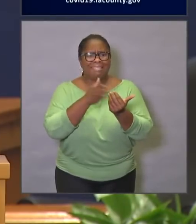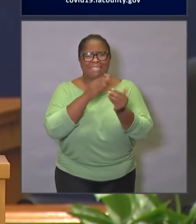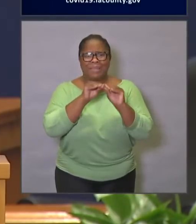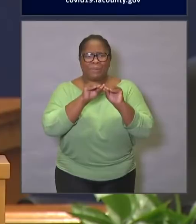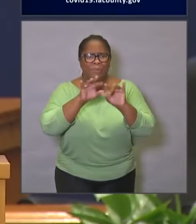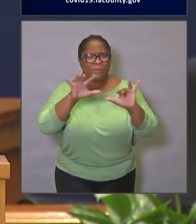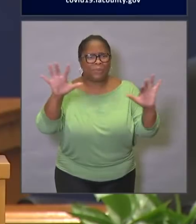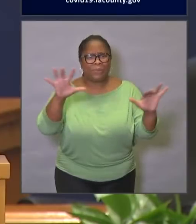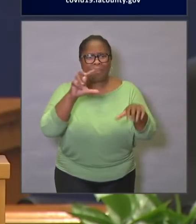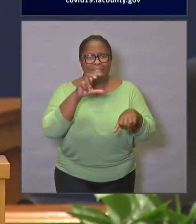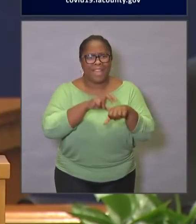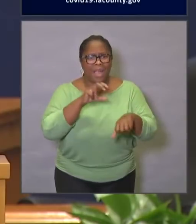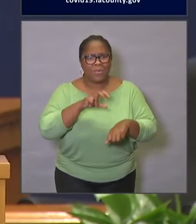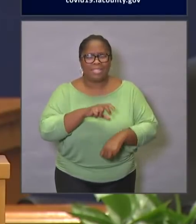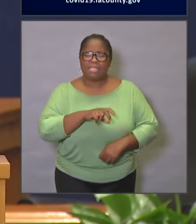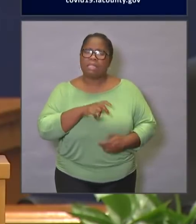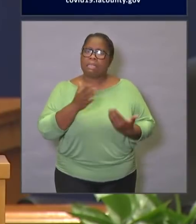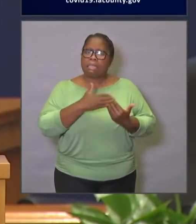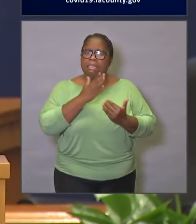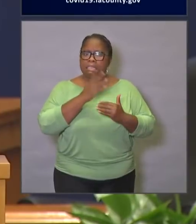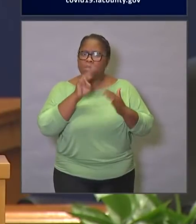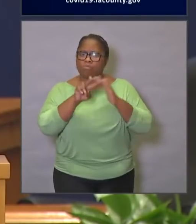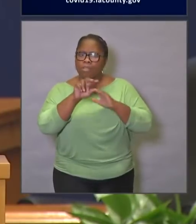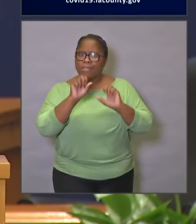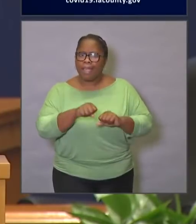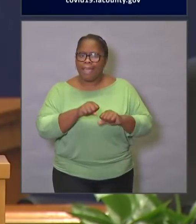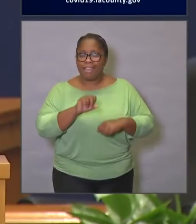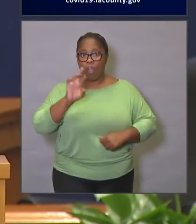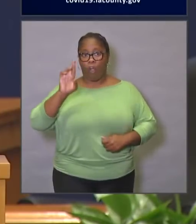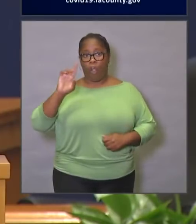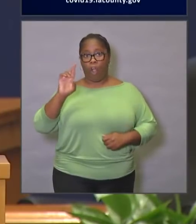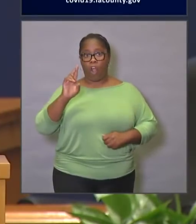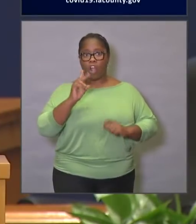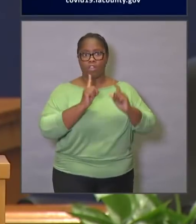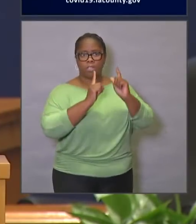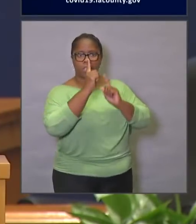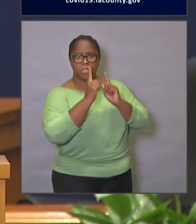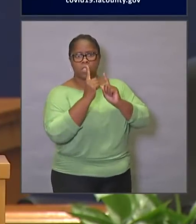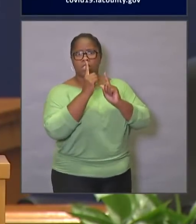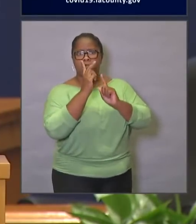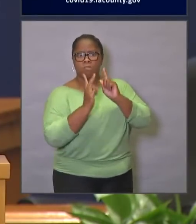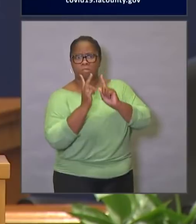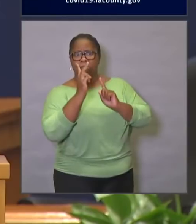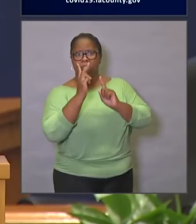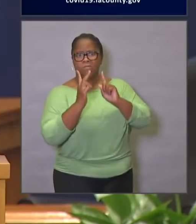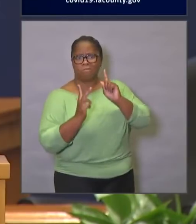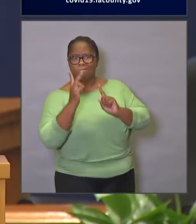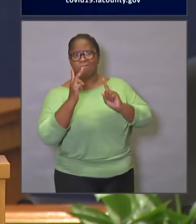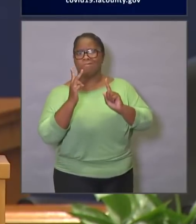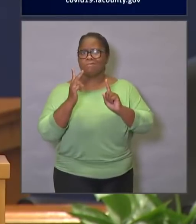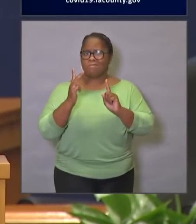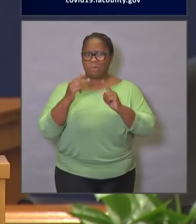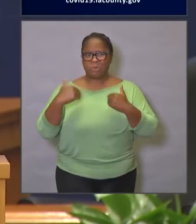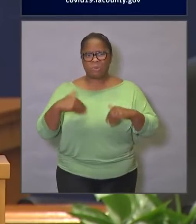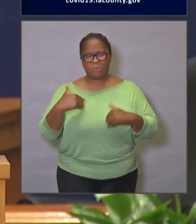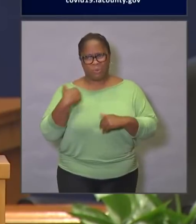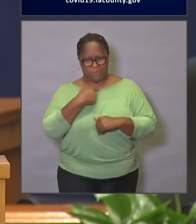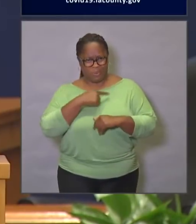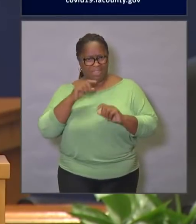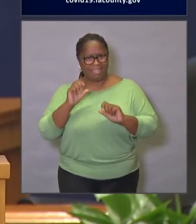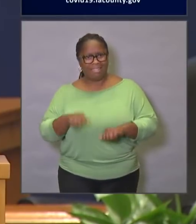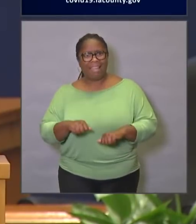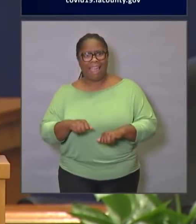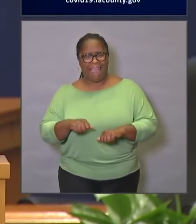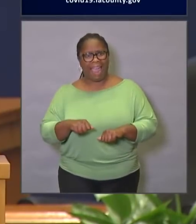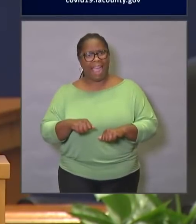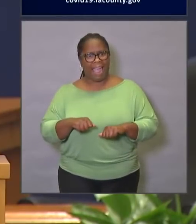predictable if you look at that R rate and you can track it over time to how behaviors have changed. We have the ability to push up the